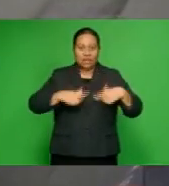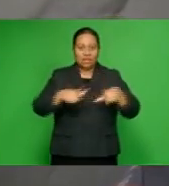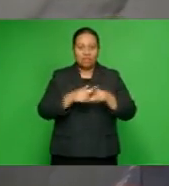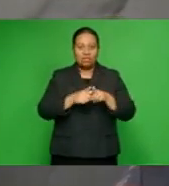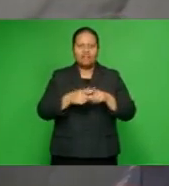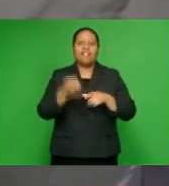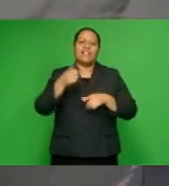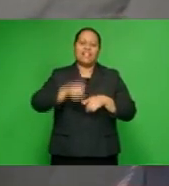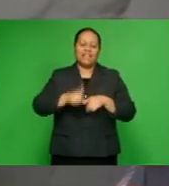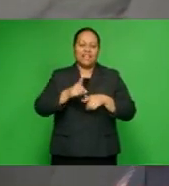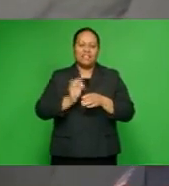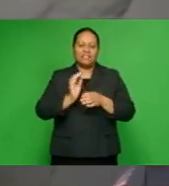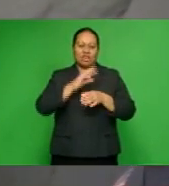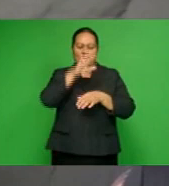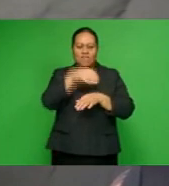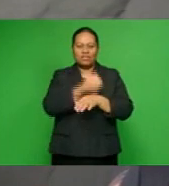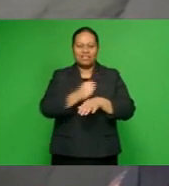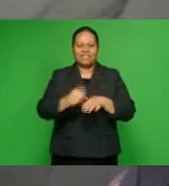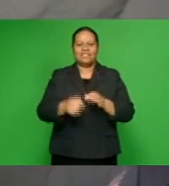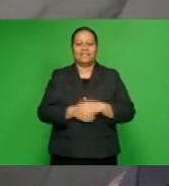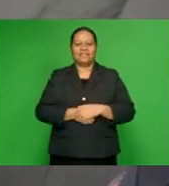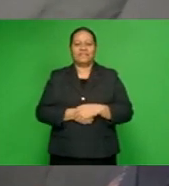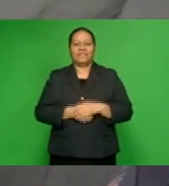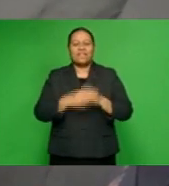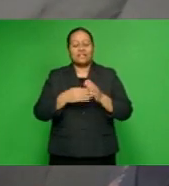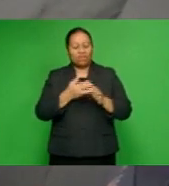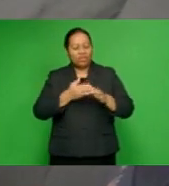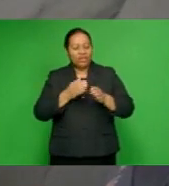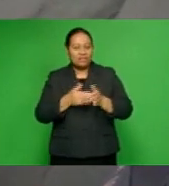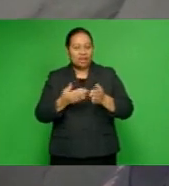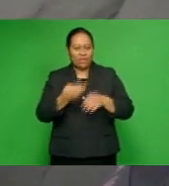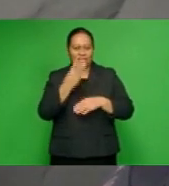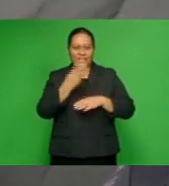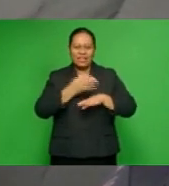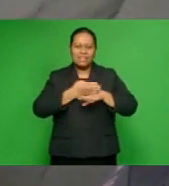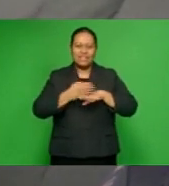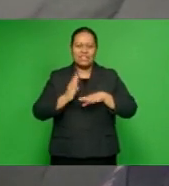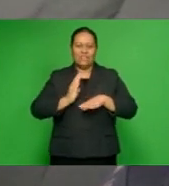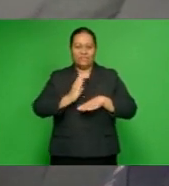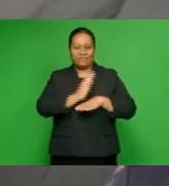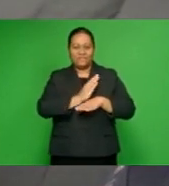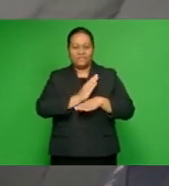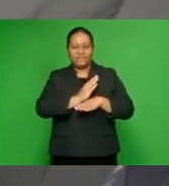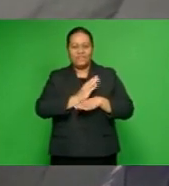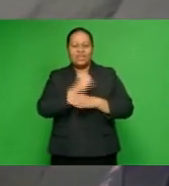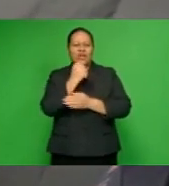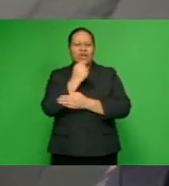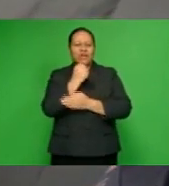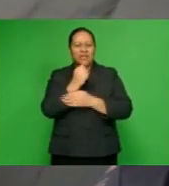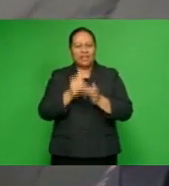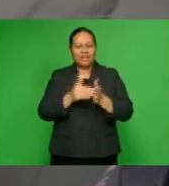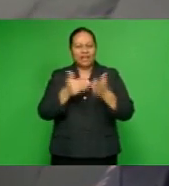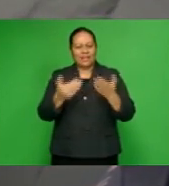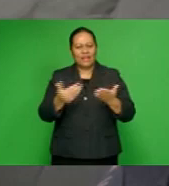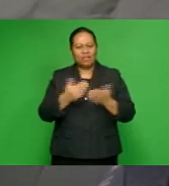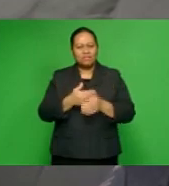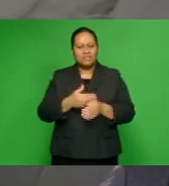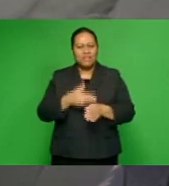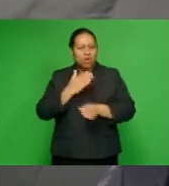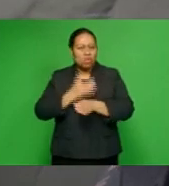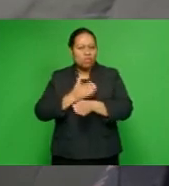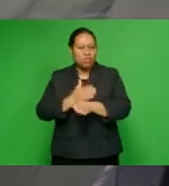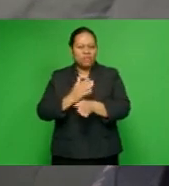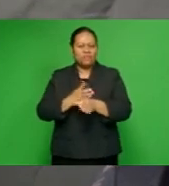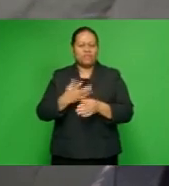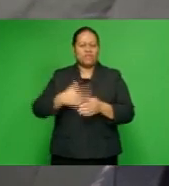3 new board members, and with how rugby has been administered, Fiji rugby has been